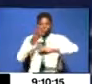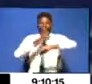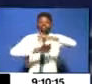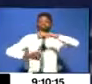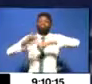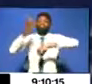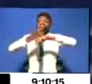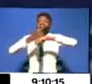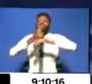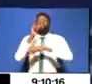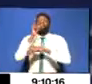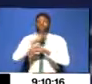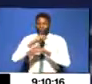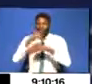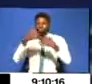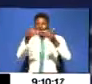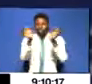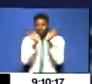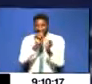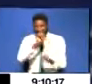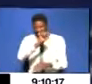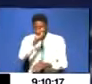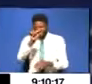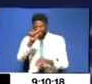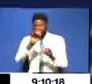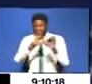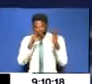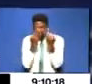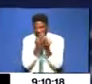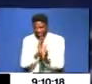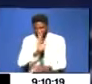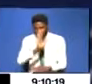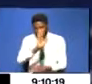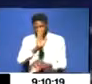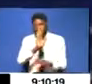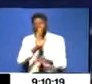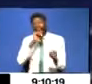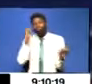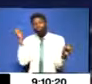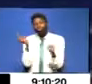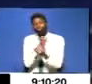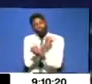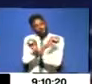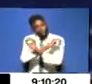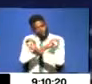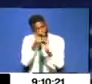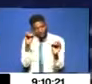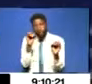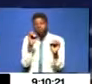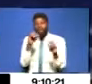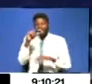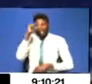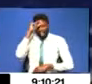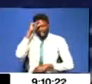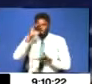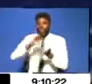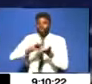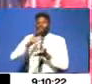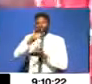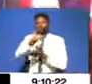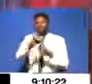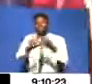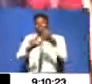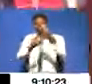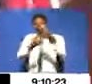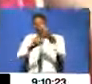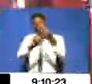jamii ambaye hakuna mtu ambaye ana mapato watapata kila mwezi kutoka serikali shilingi 6000.